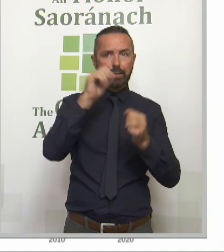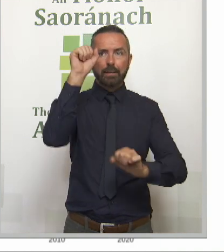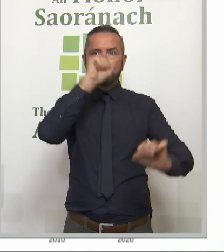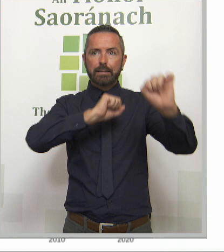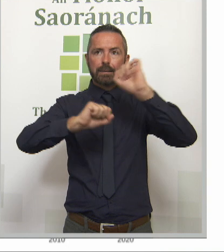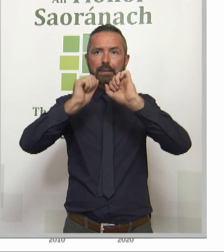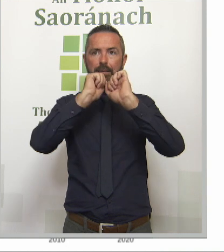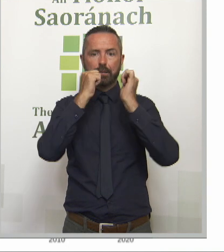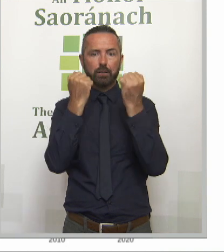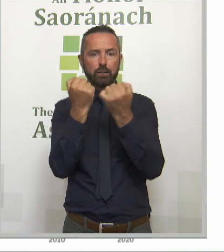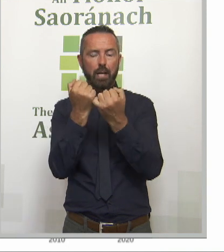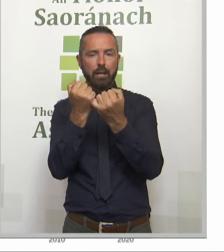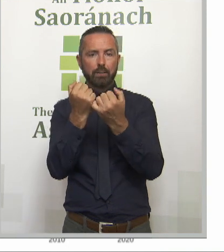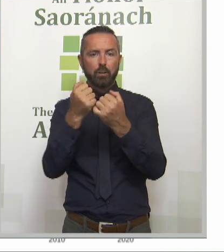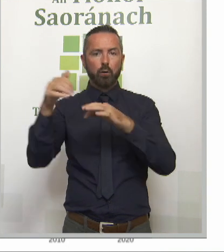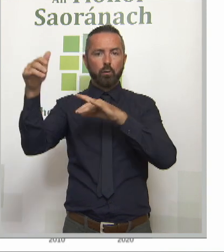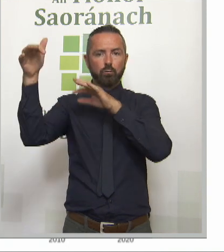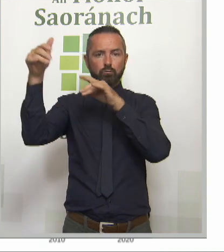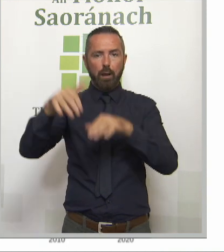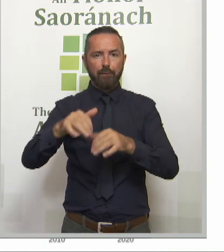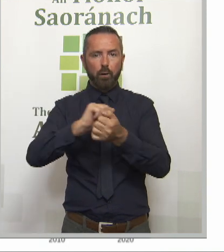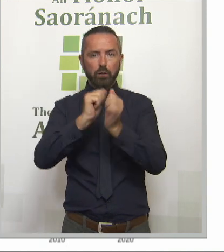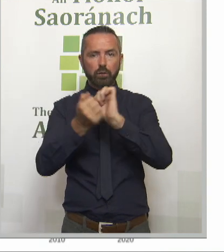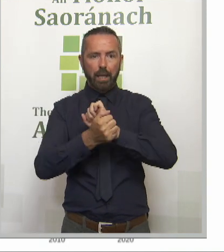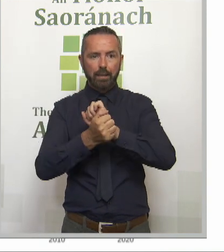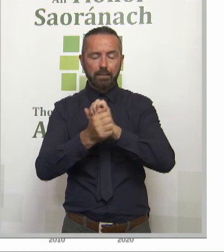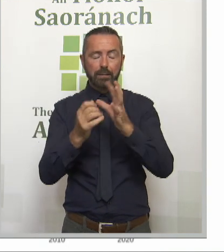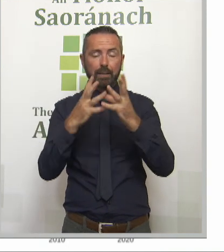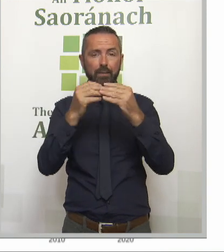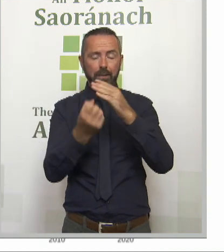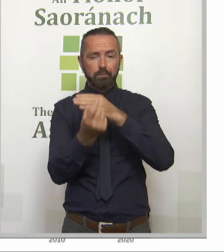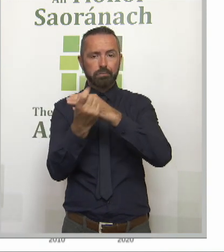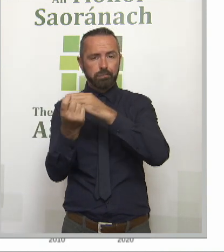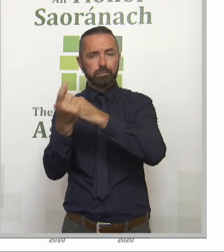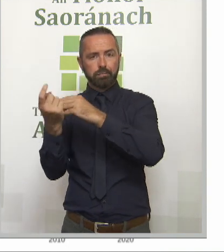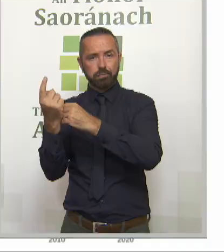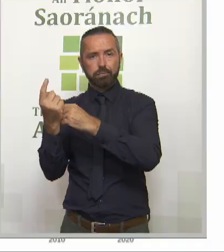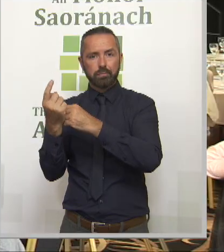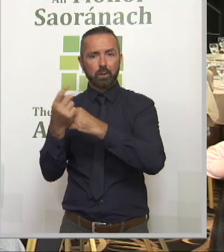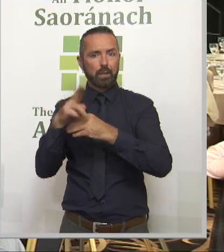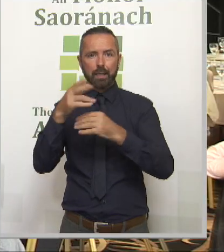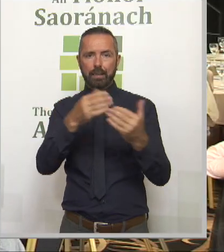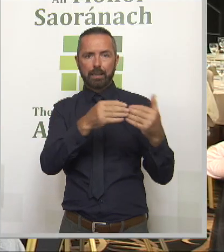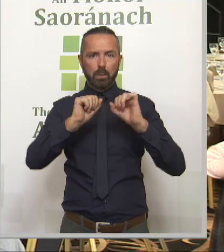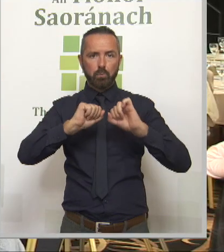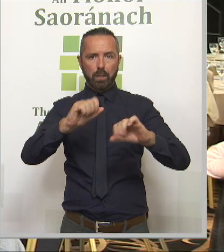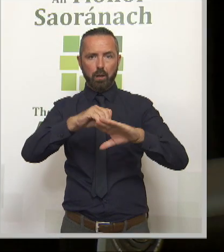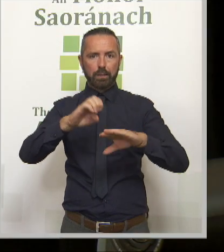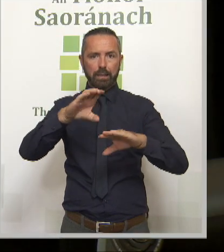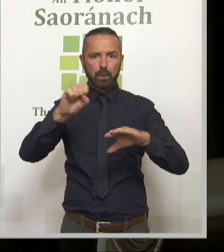changes in rainfall patterns and extreme events, and all of these can place pressure on the functioning of systems, of